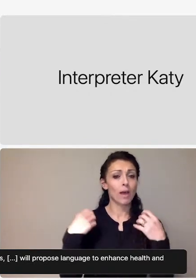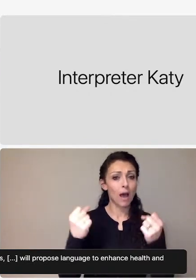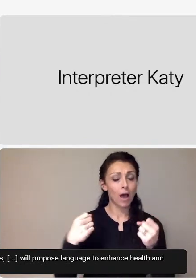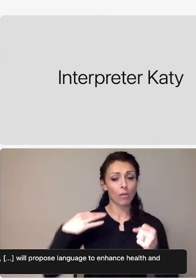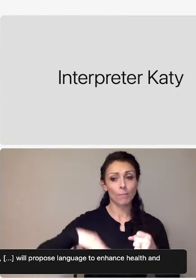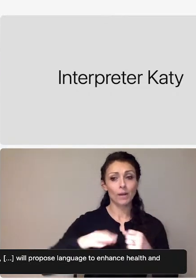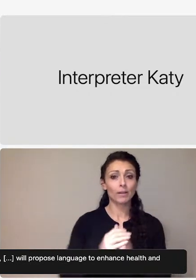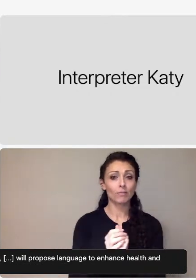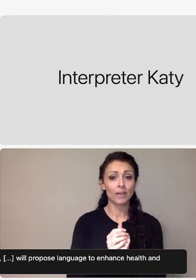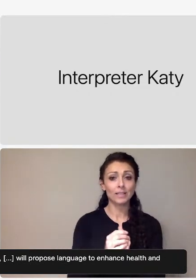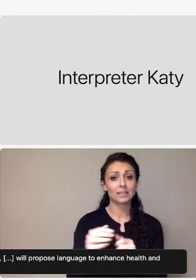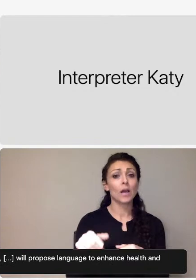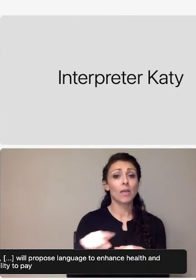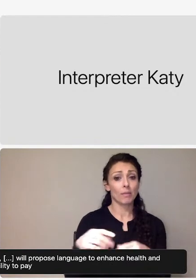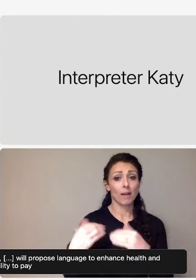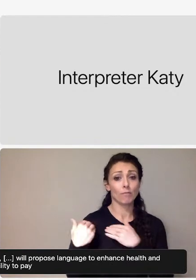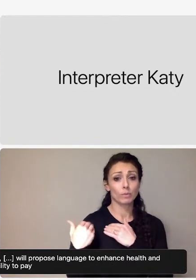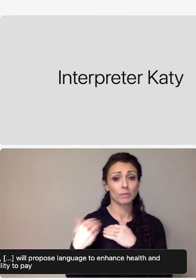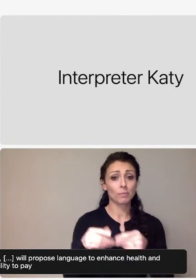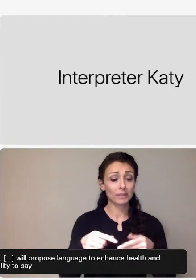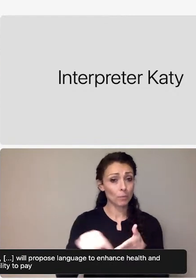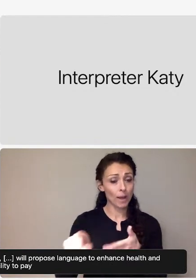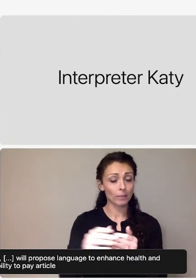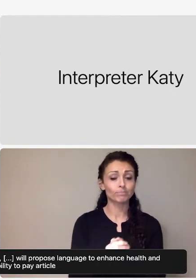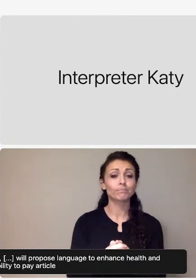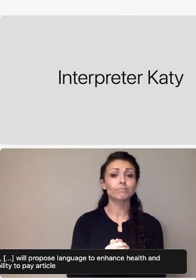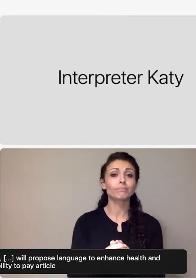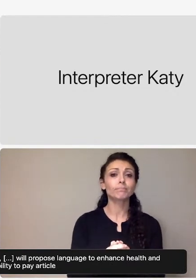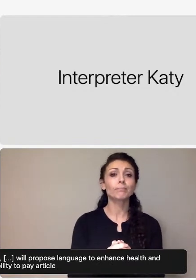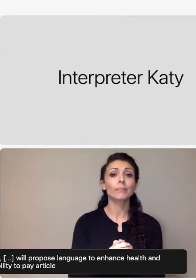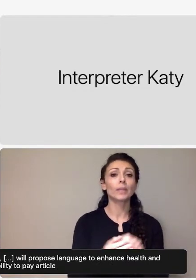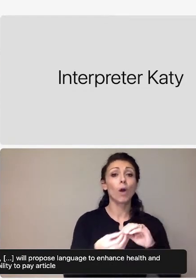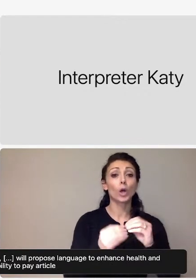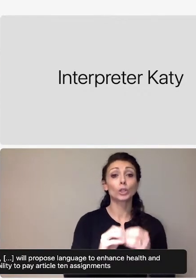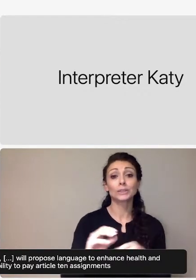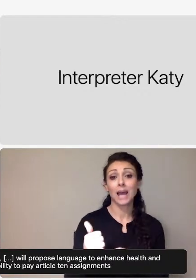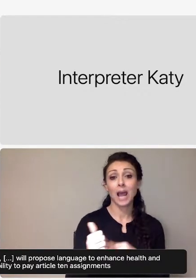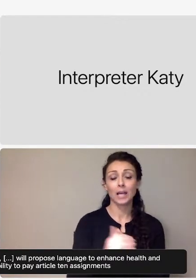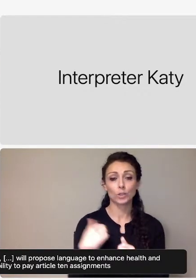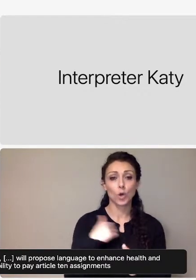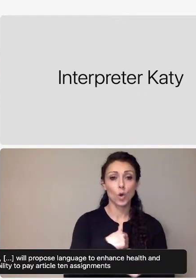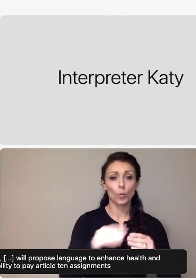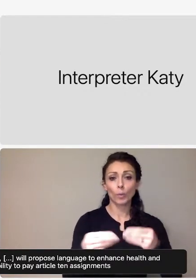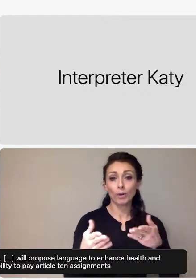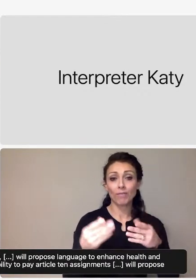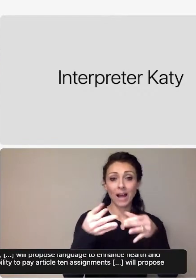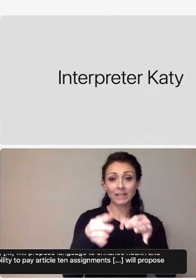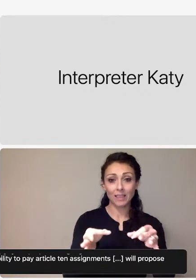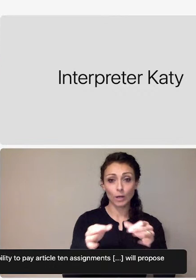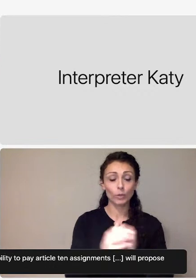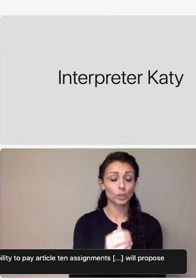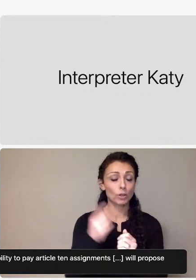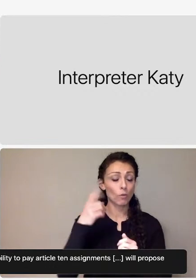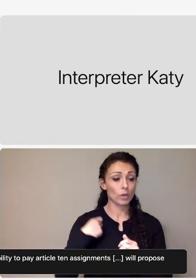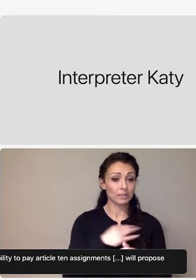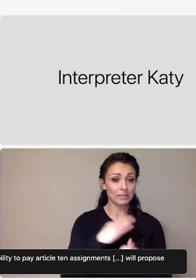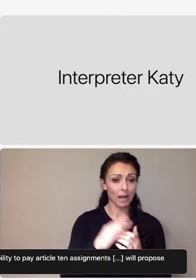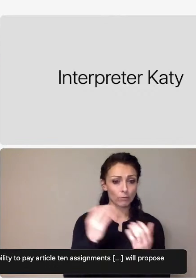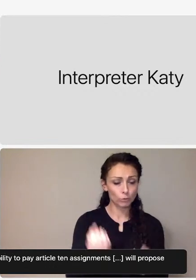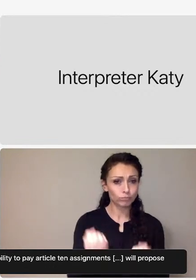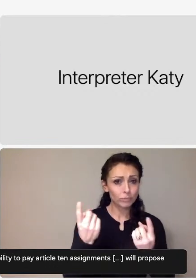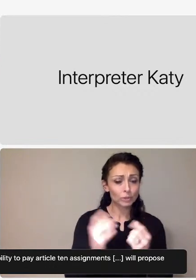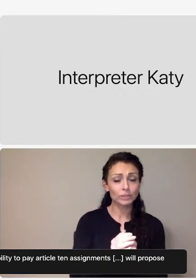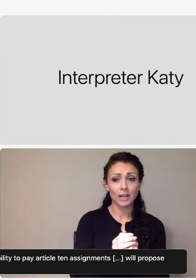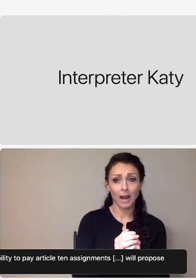pay article 10 assignments csc will propose language to formally add csea members to interview panels